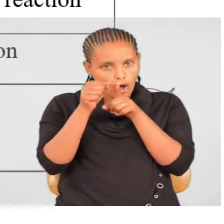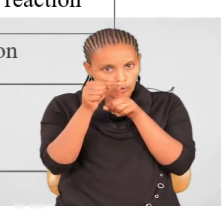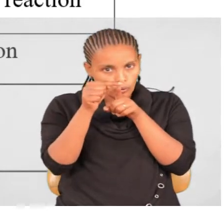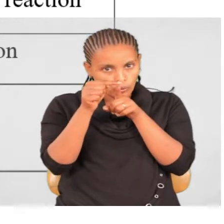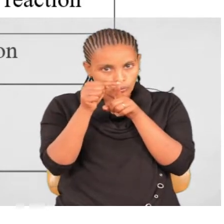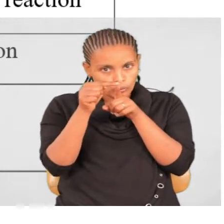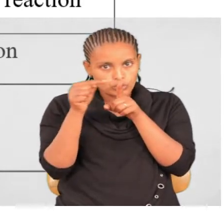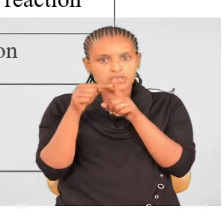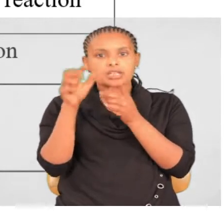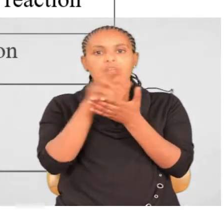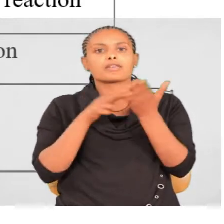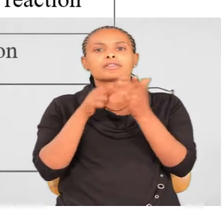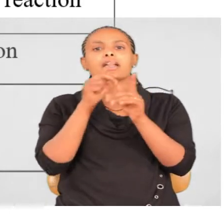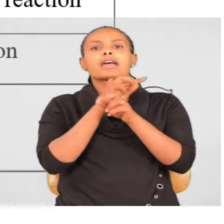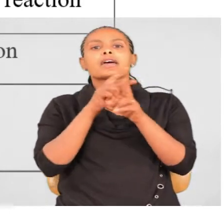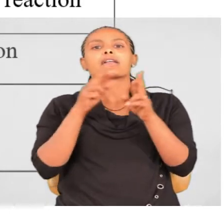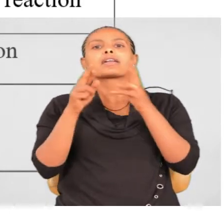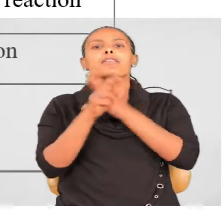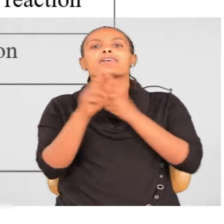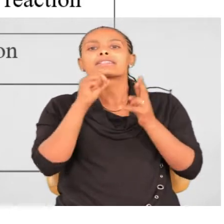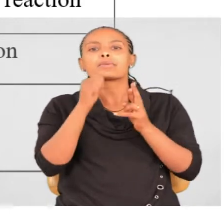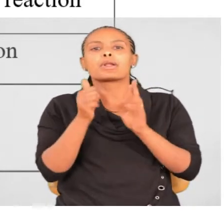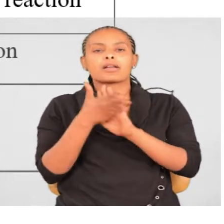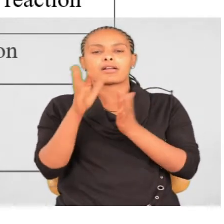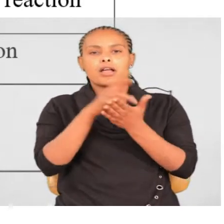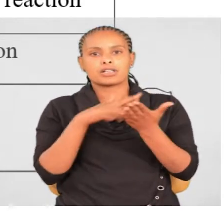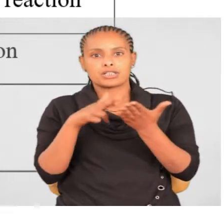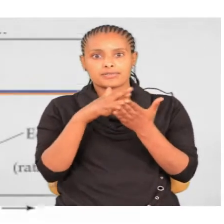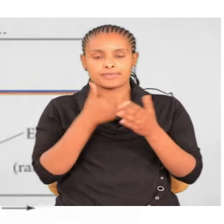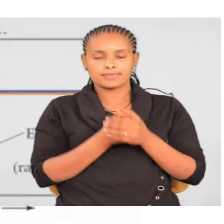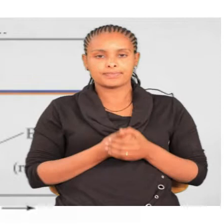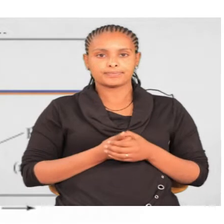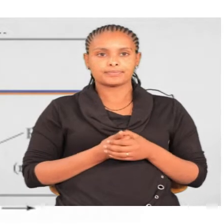the reaction is irreversible reaction.